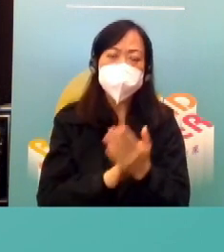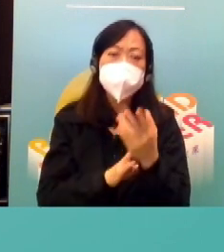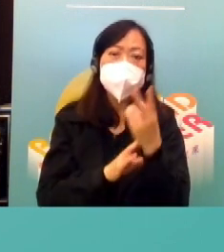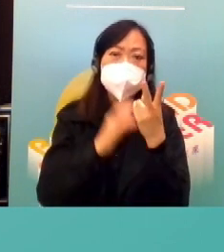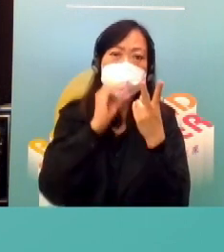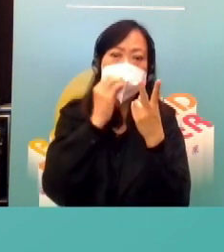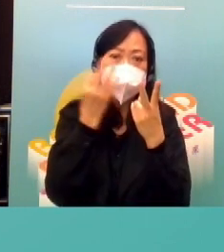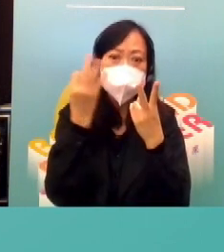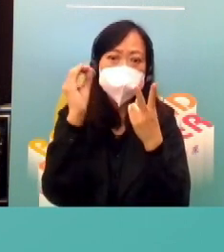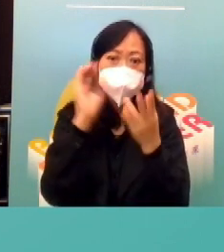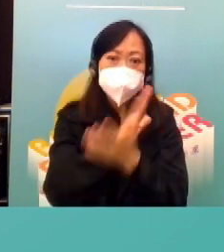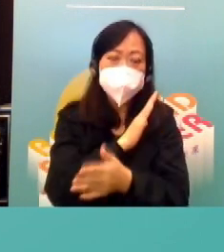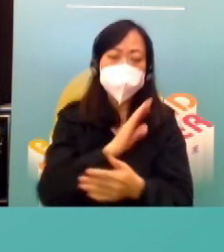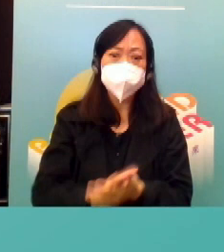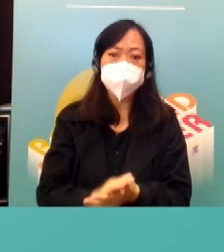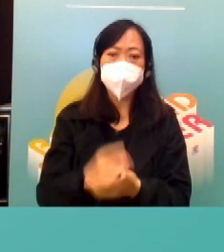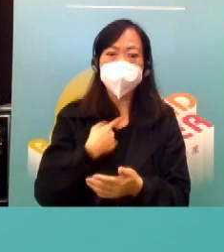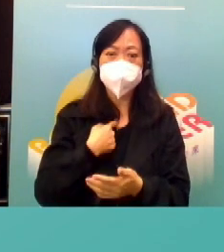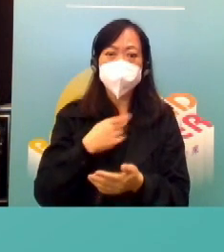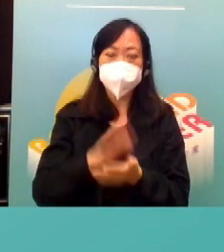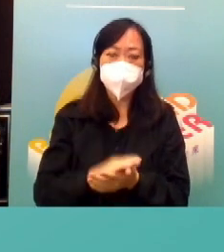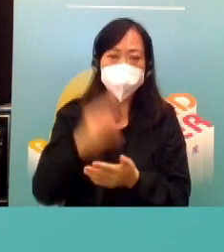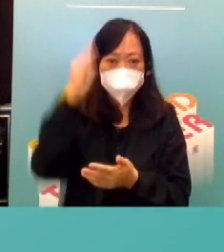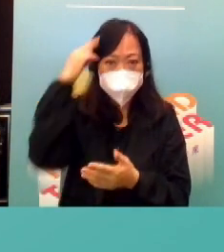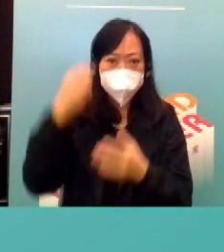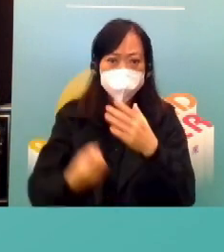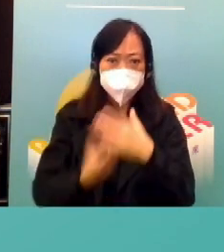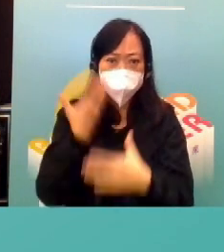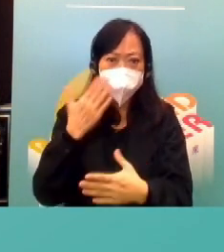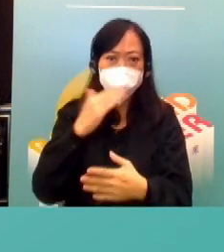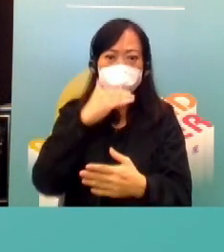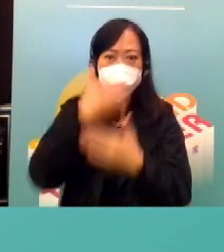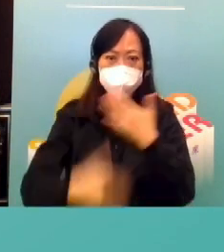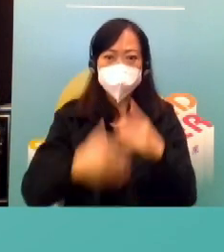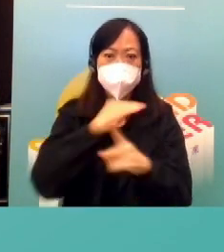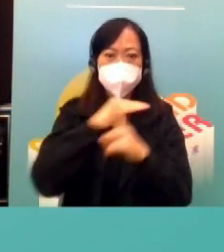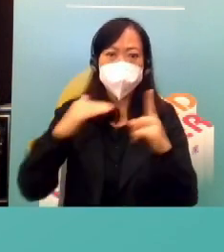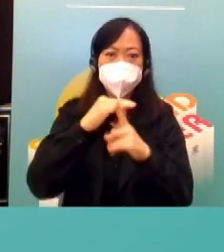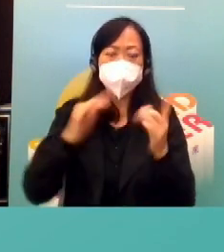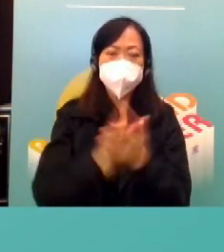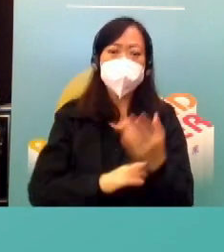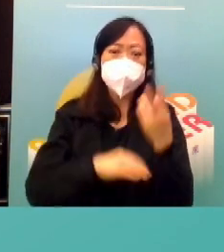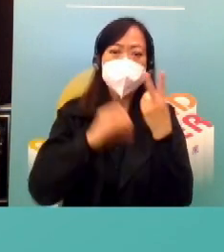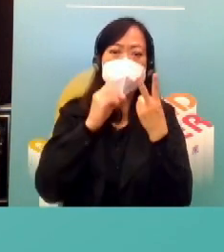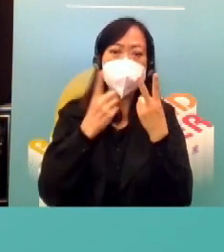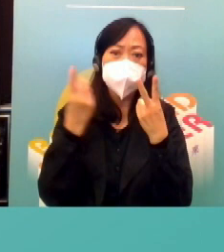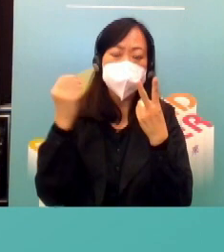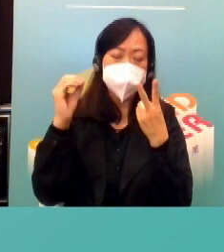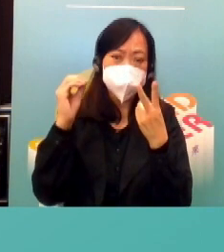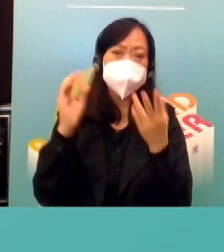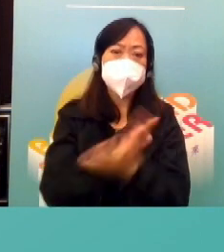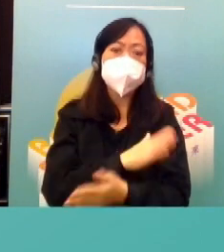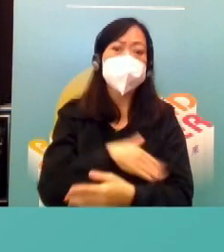halve carbon reduction compared to 2010. Okay, so but what have